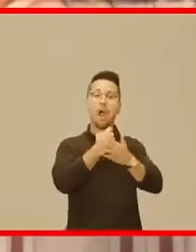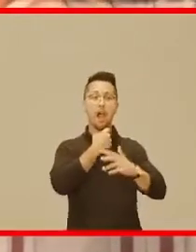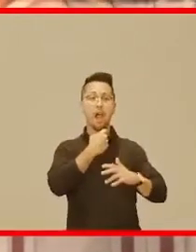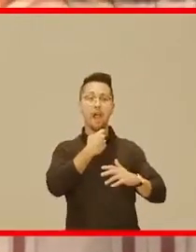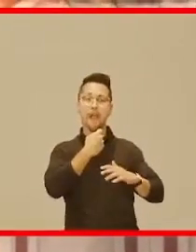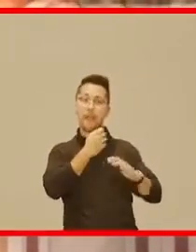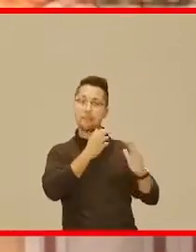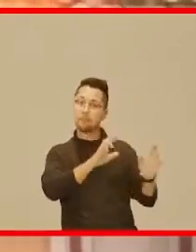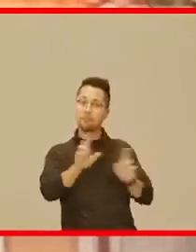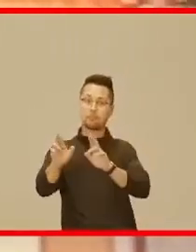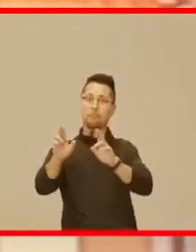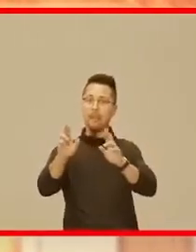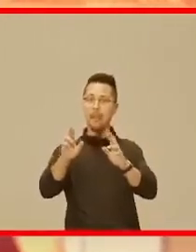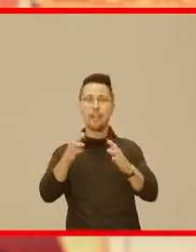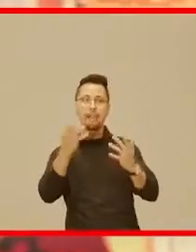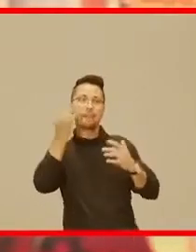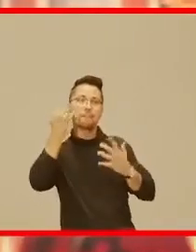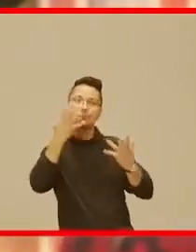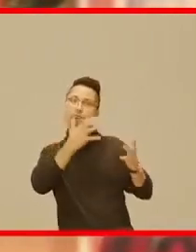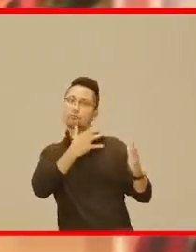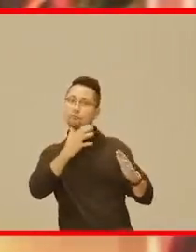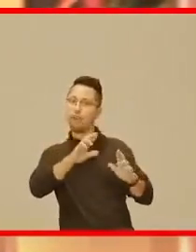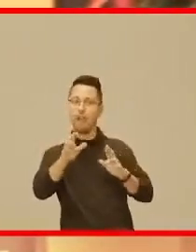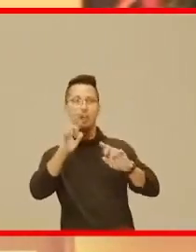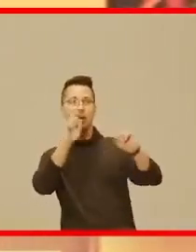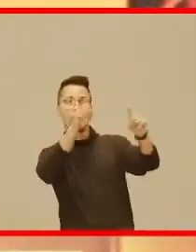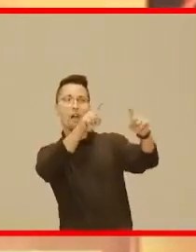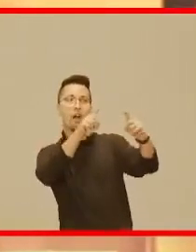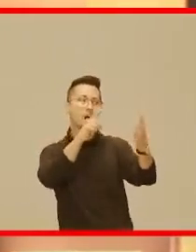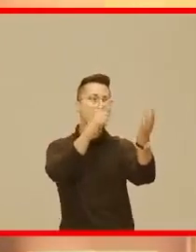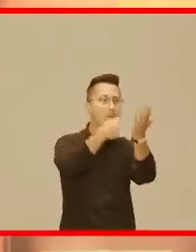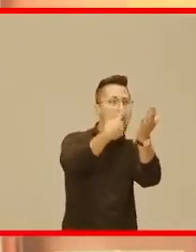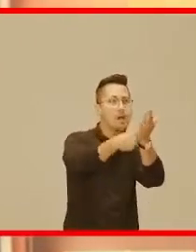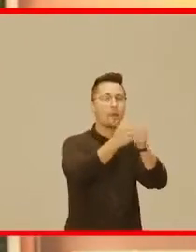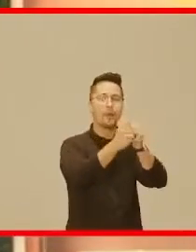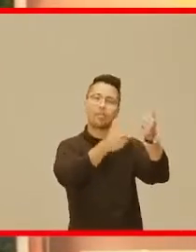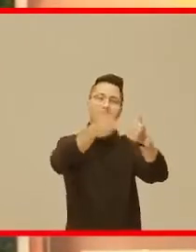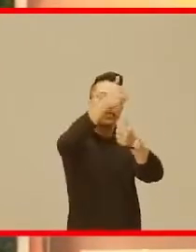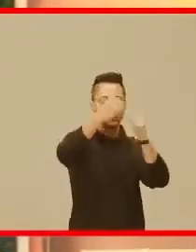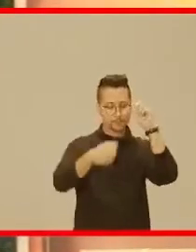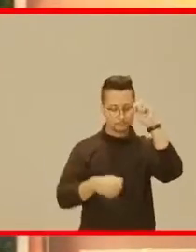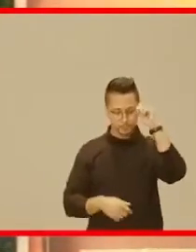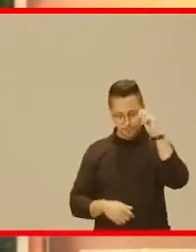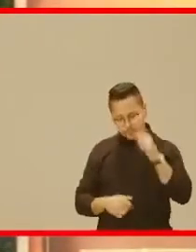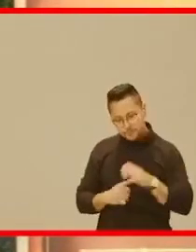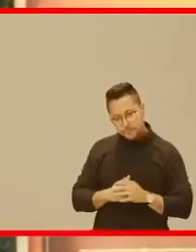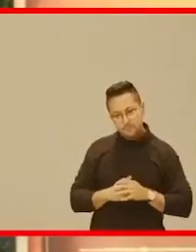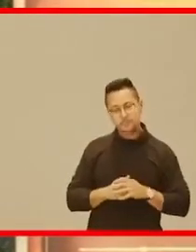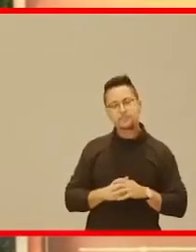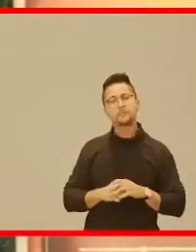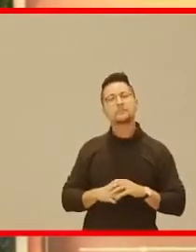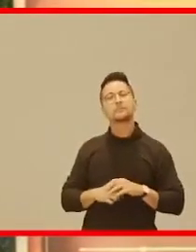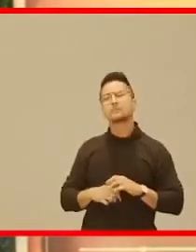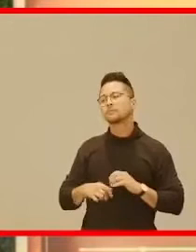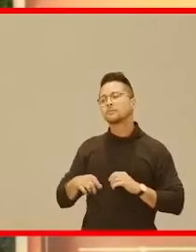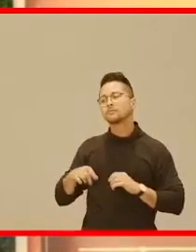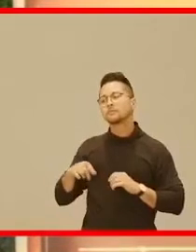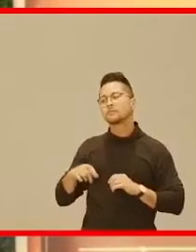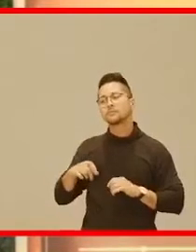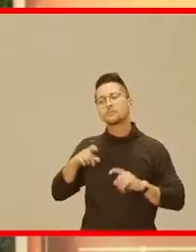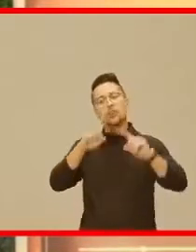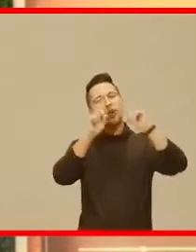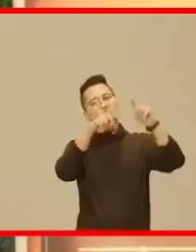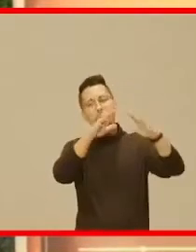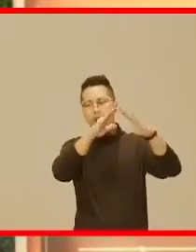something That's like right. that. No, that's exactly right. And for people to put Daniel's face in their mind Yes. when they're thinking about Medicaid, because the thing you got to realize, especially about the